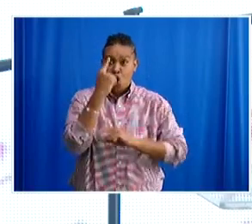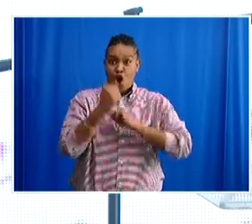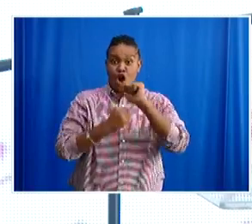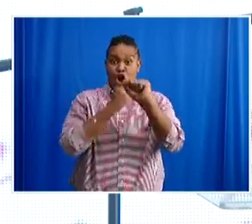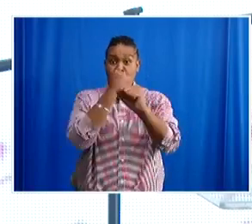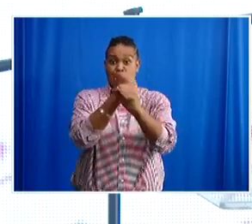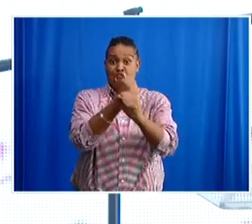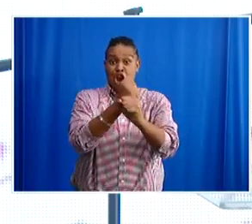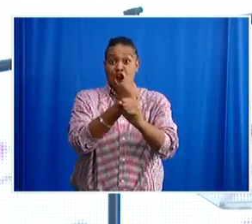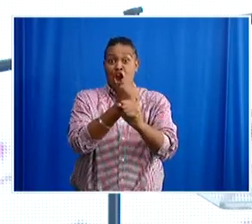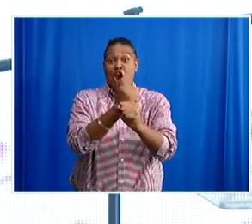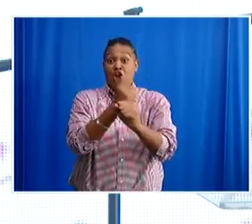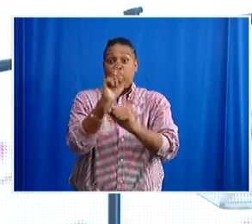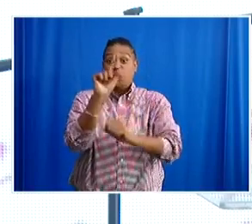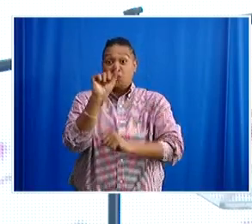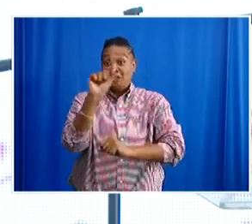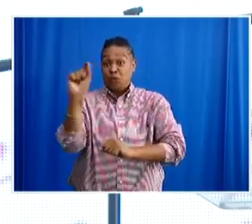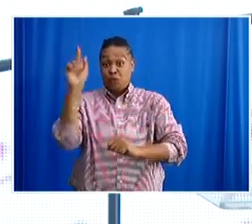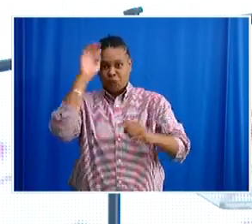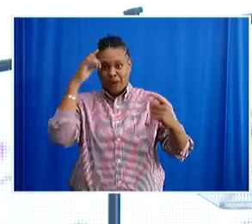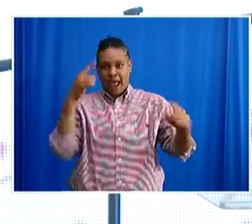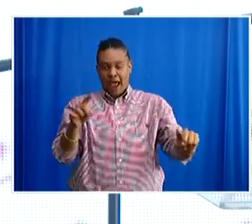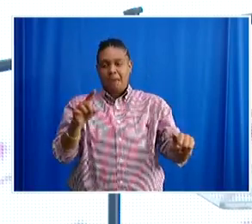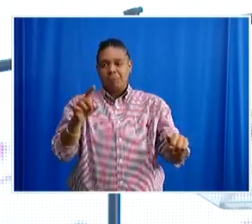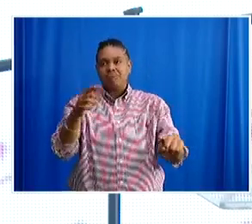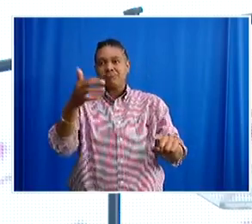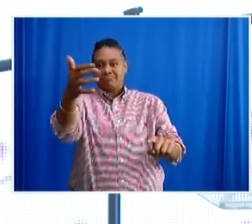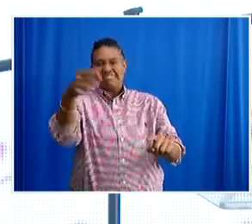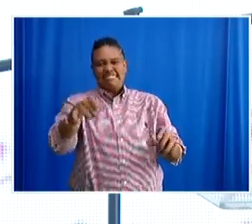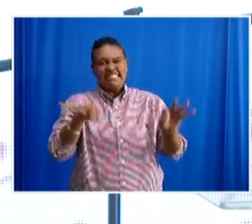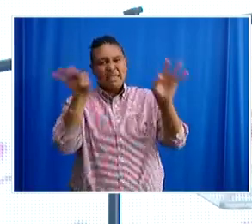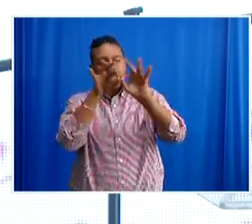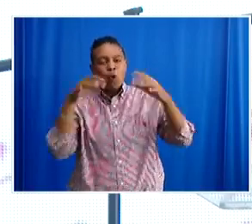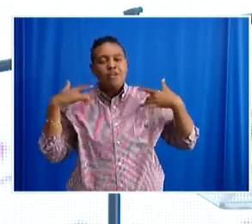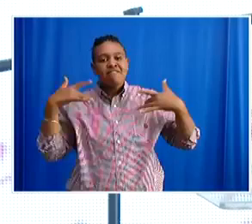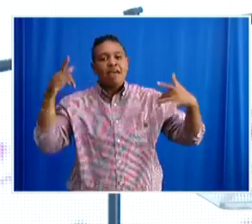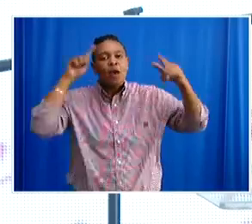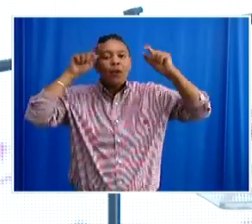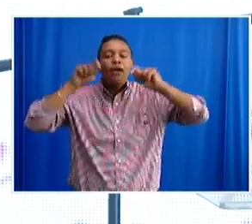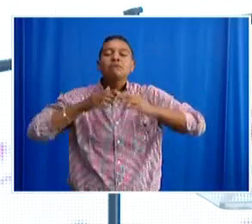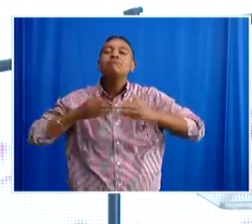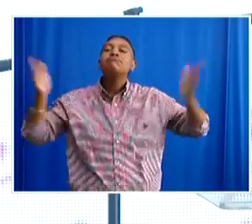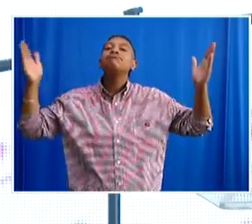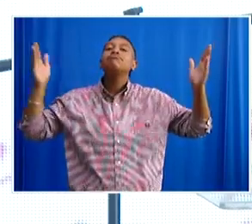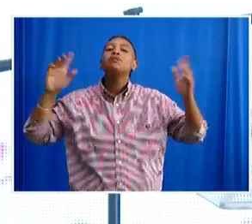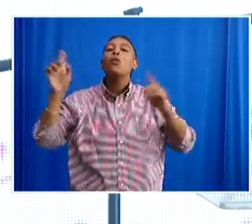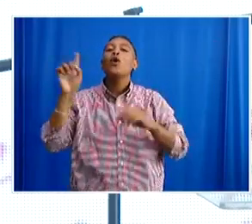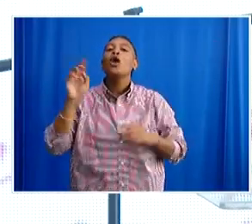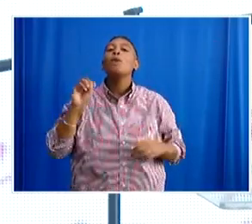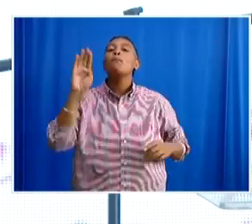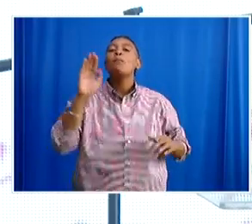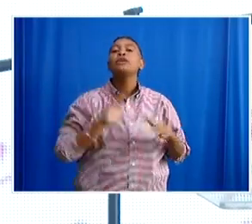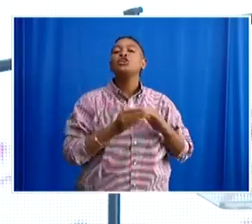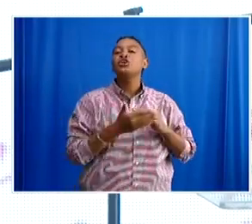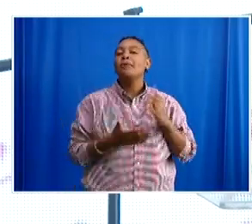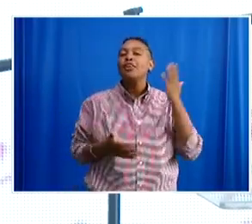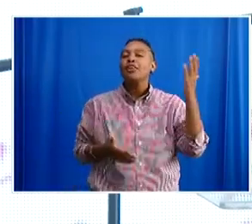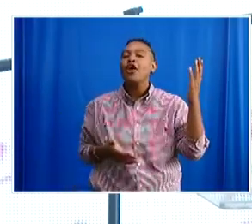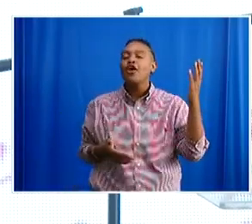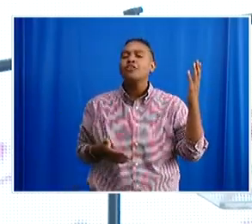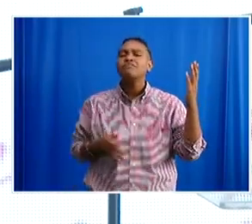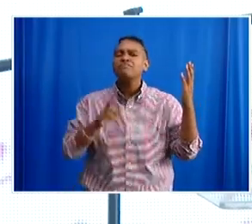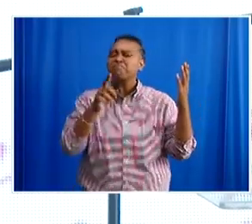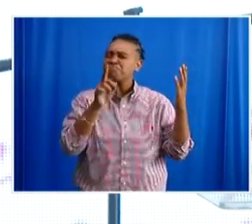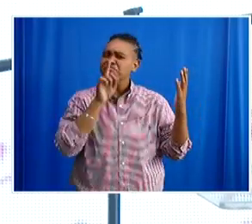in which this important event will be inaugurated in Montego Bay, Jamaica. It is